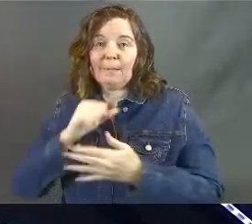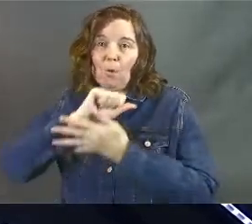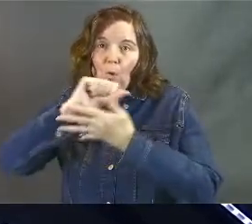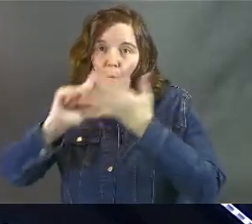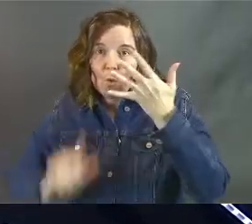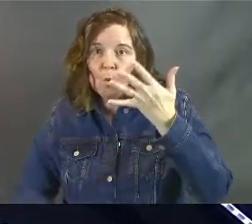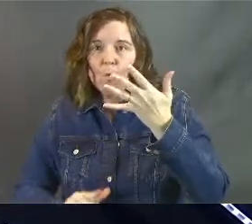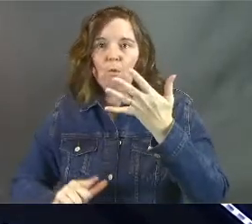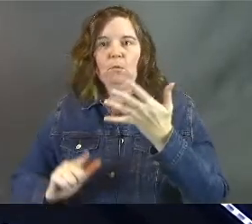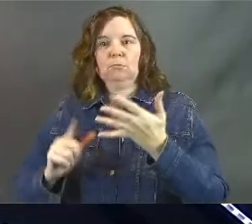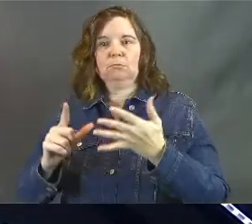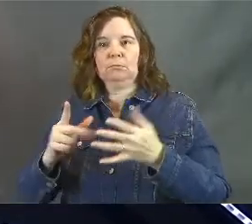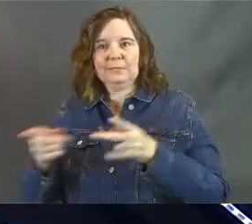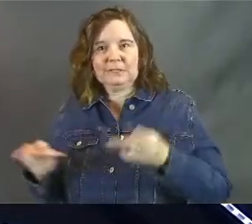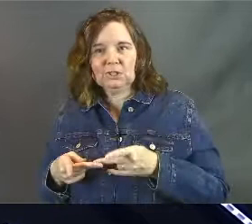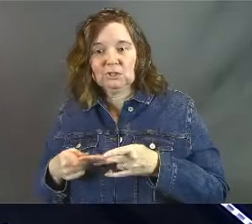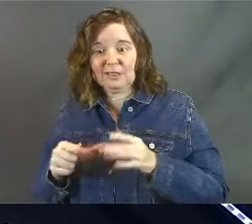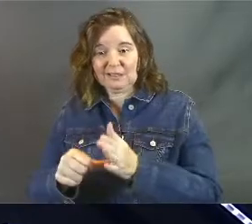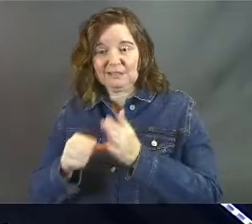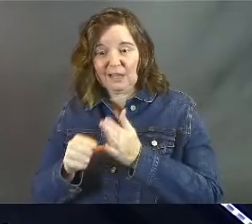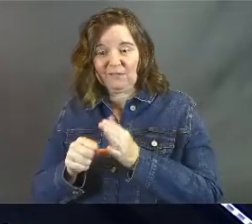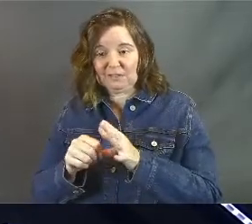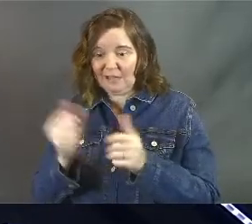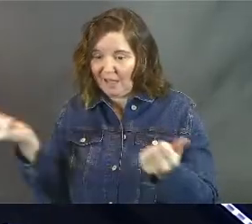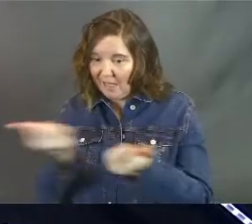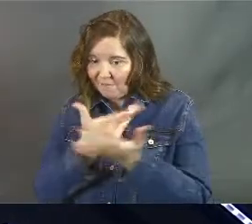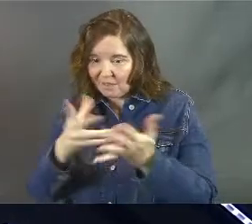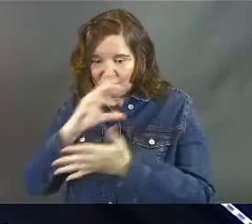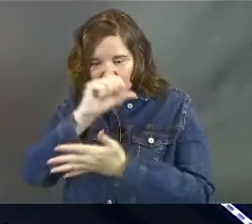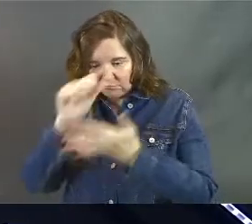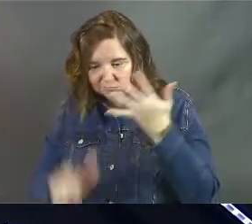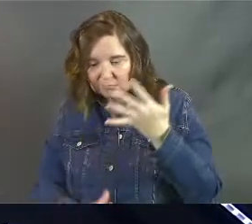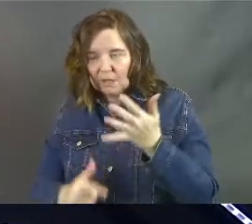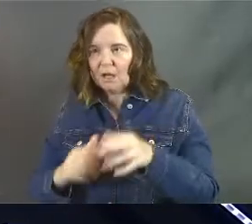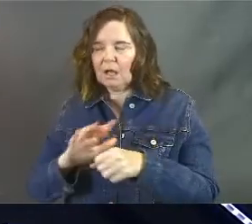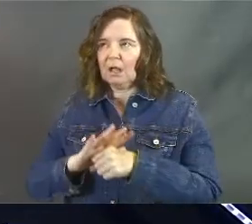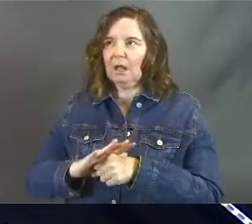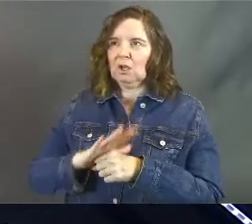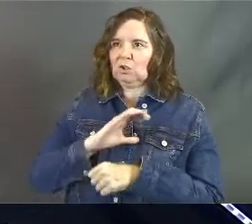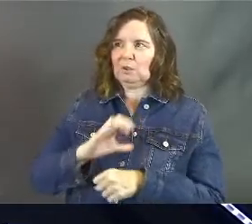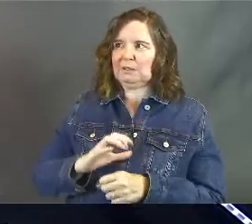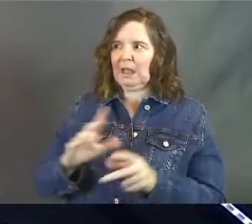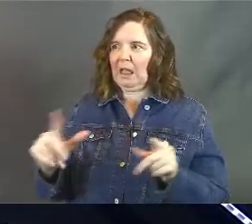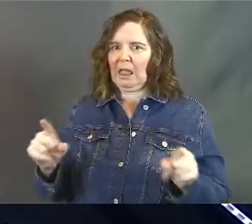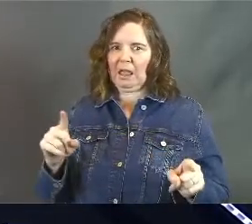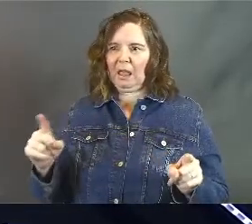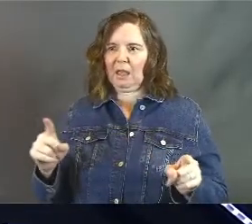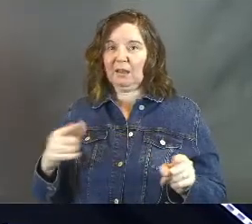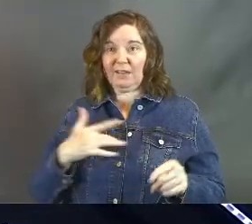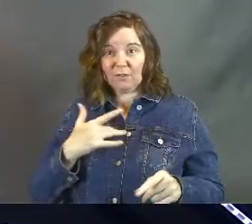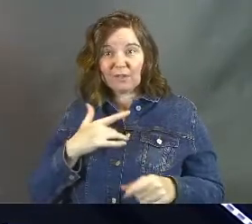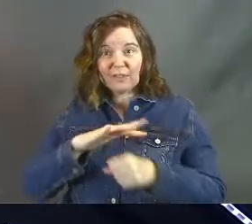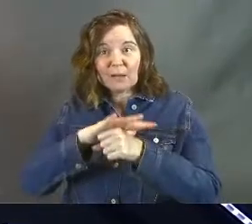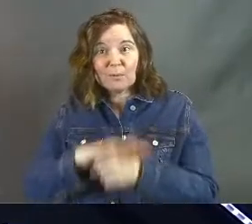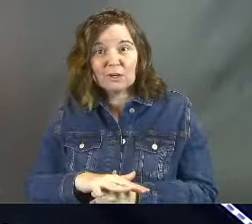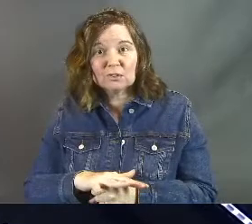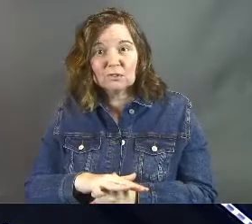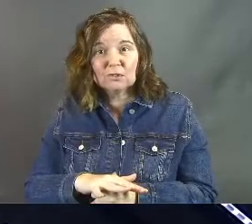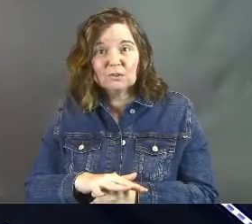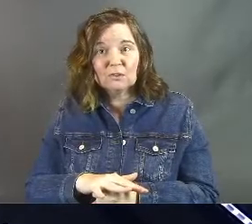approved positions. This emphasis on package deals puts pressure on Christians in politics. Have you ever felt that pressure? Yeah.